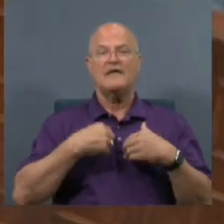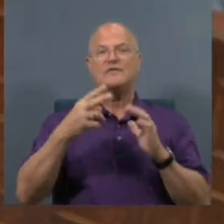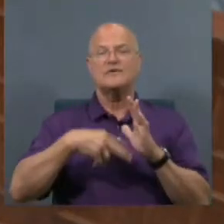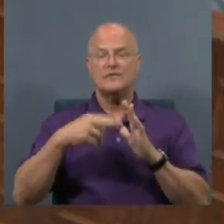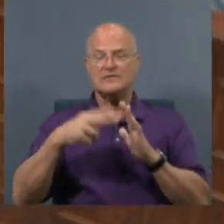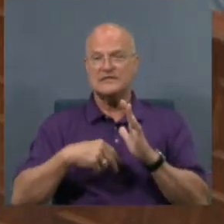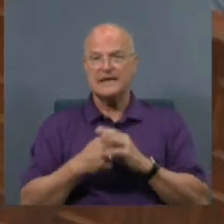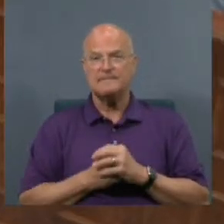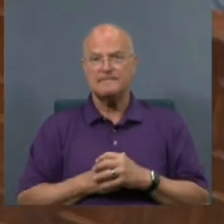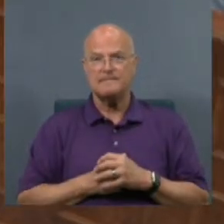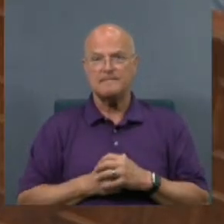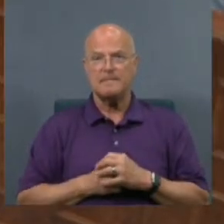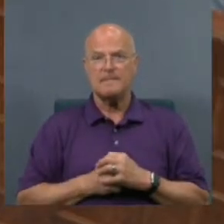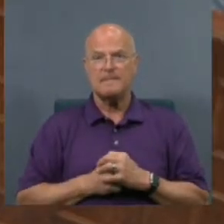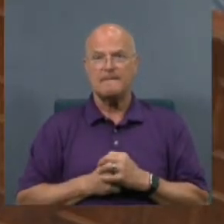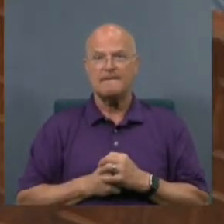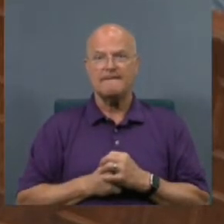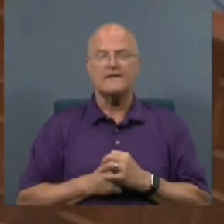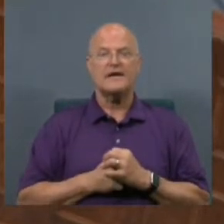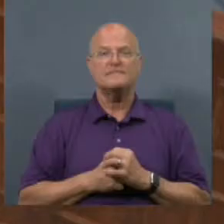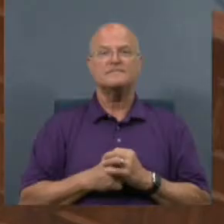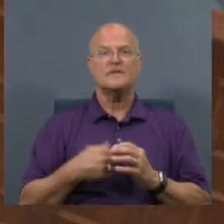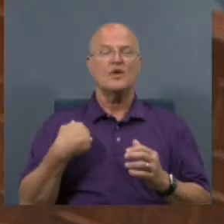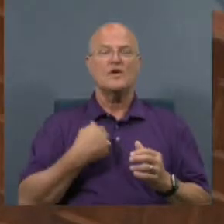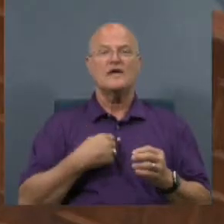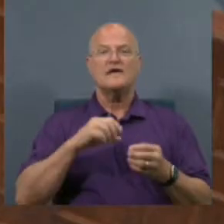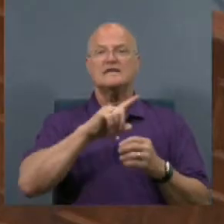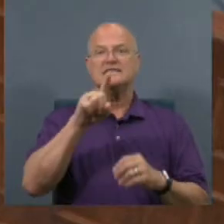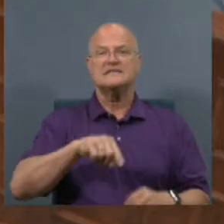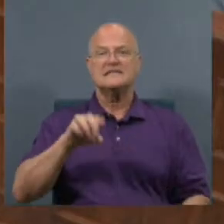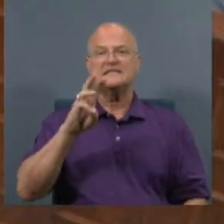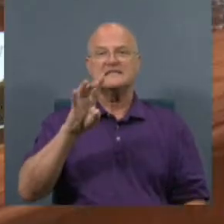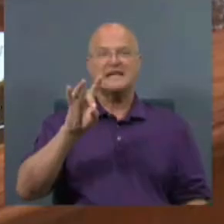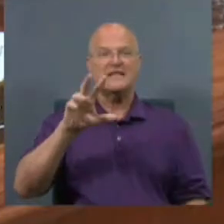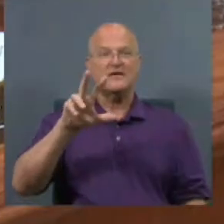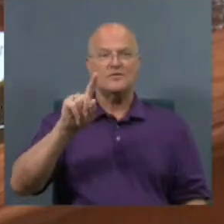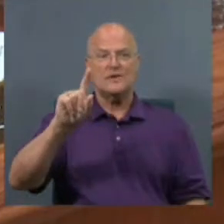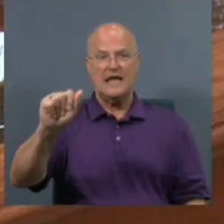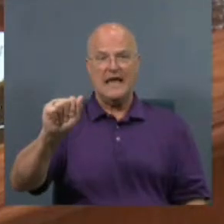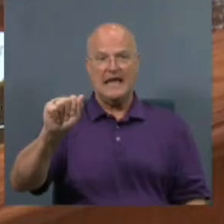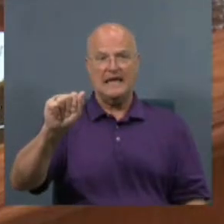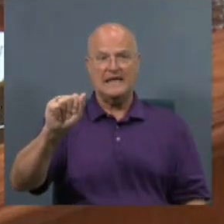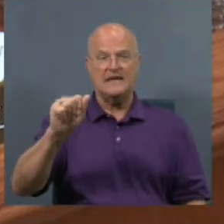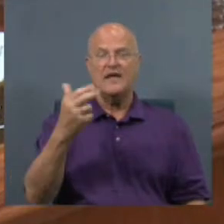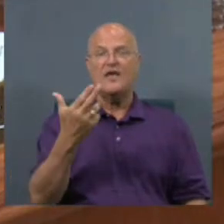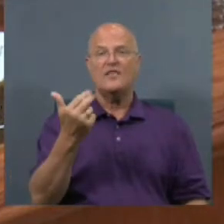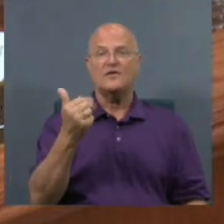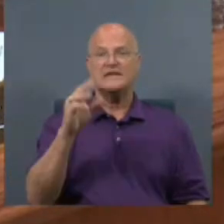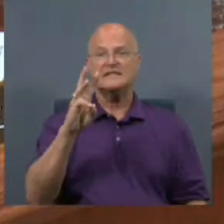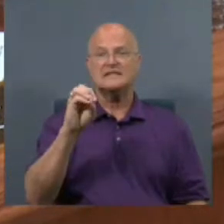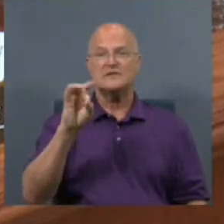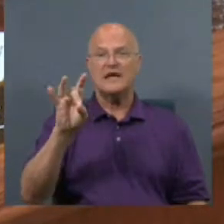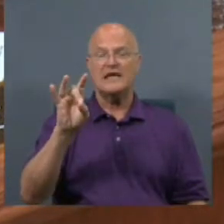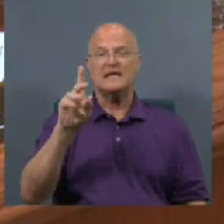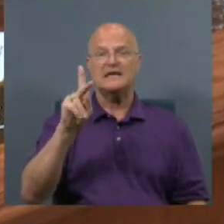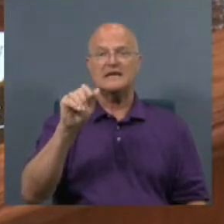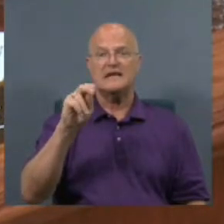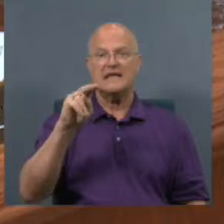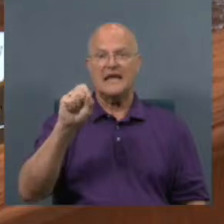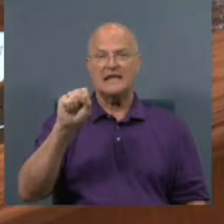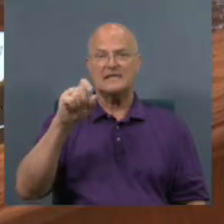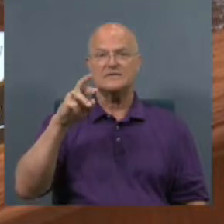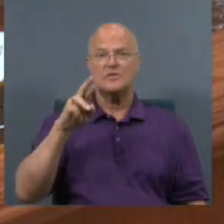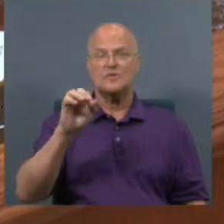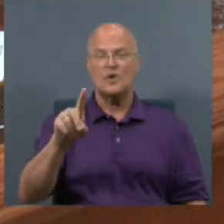reading. Item number 6, file number Z 6831A, 13608 Canis Road,